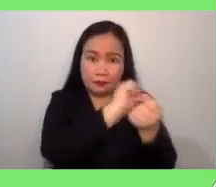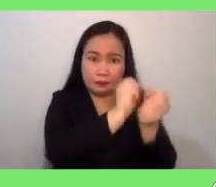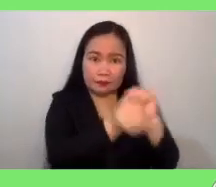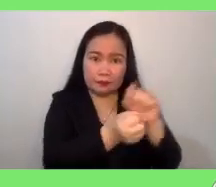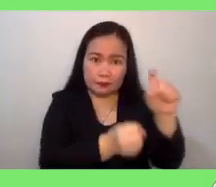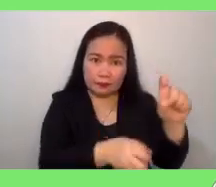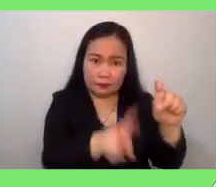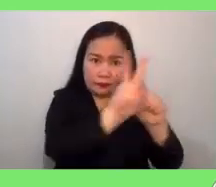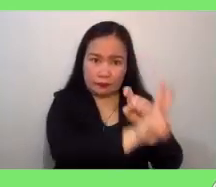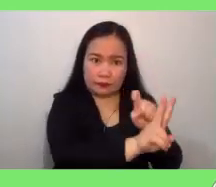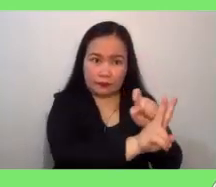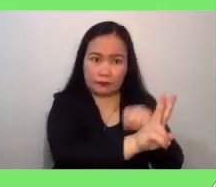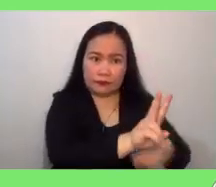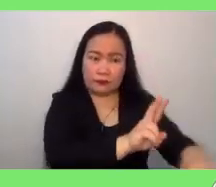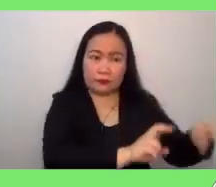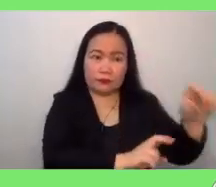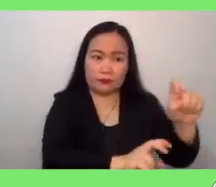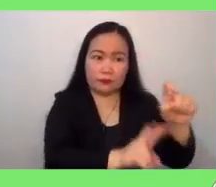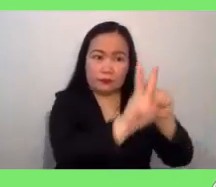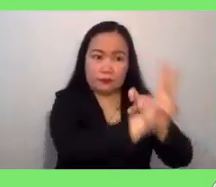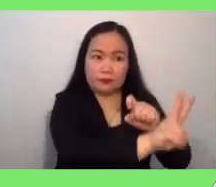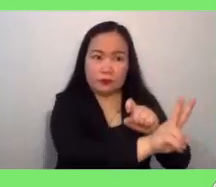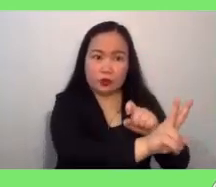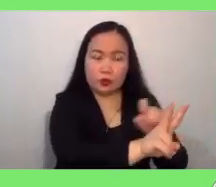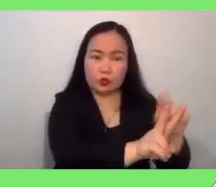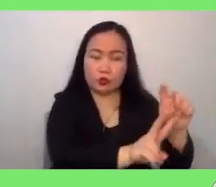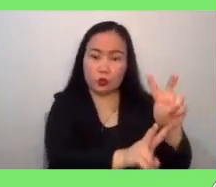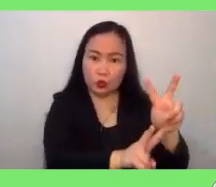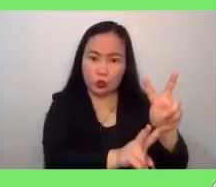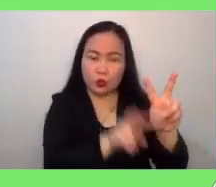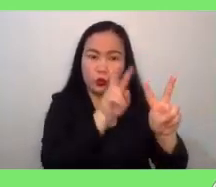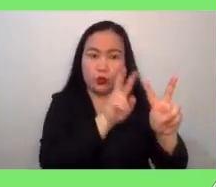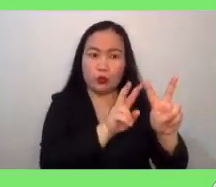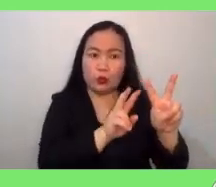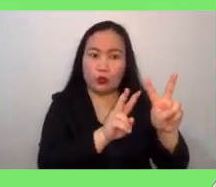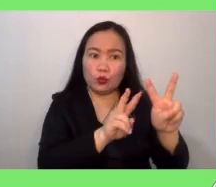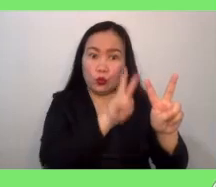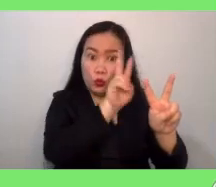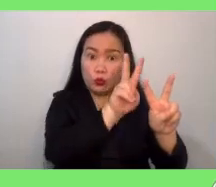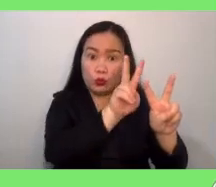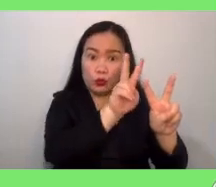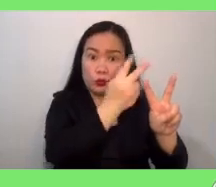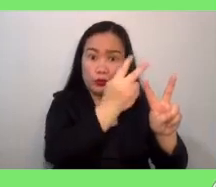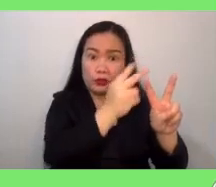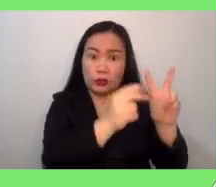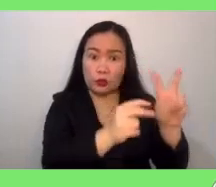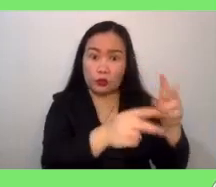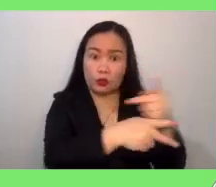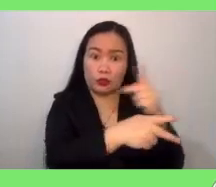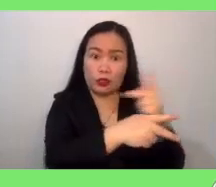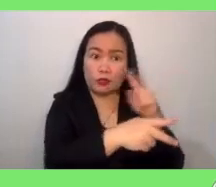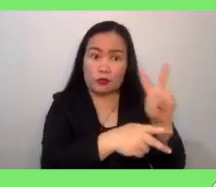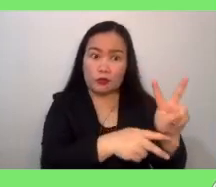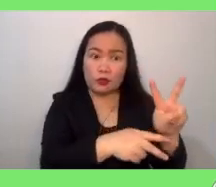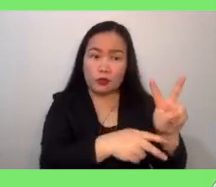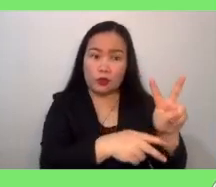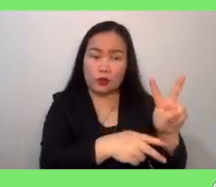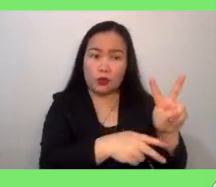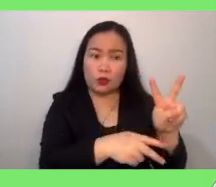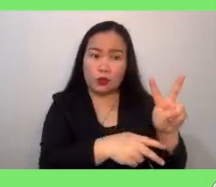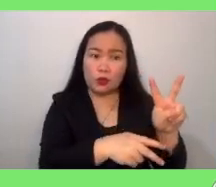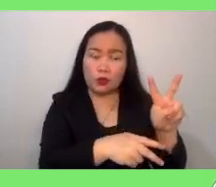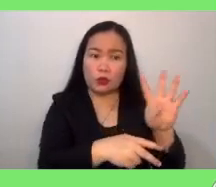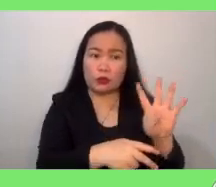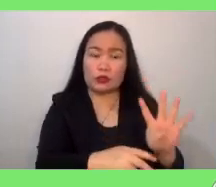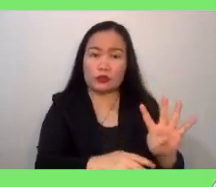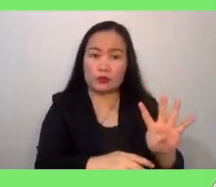substitute natin si 2. So, we have 2. Ito po siya. Okay? So, 2 squared, unahin po natin yung may exponent.